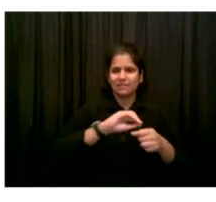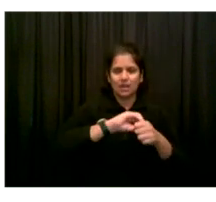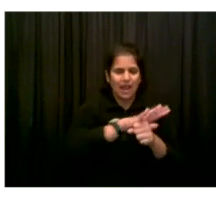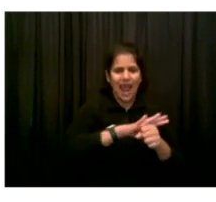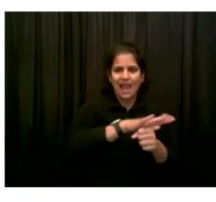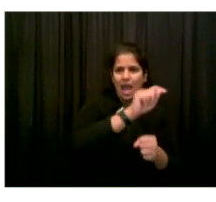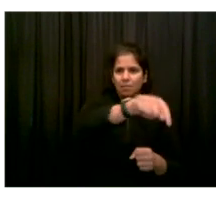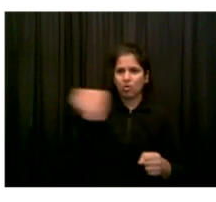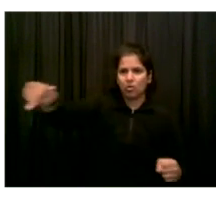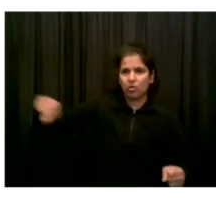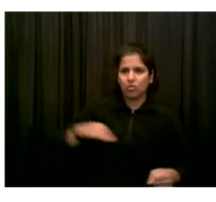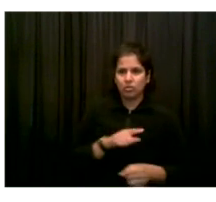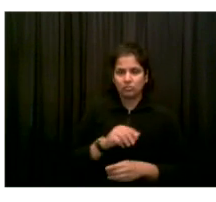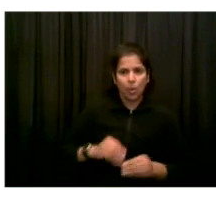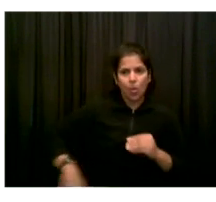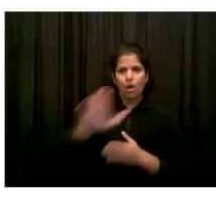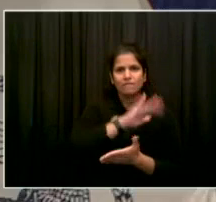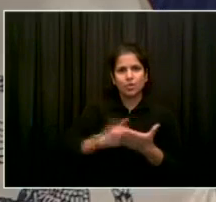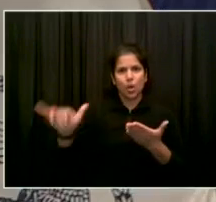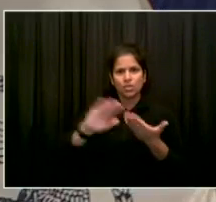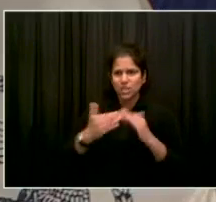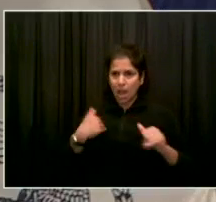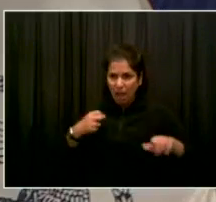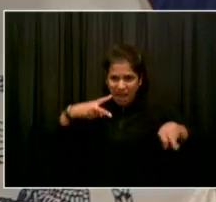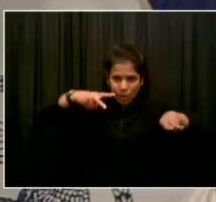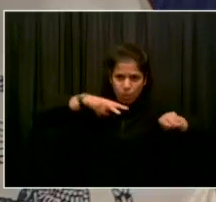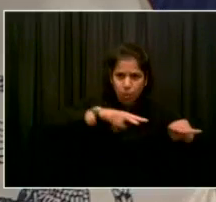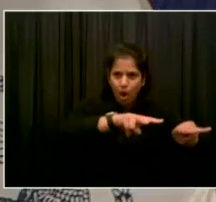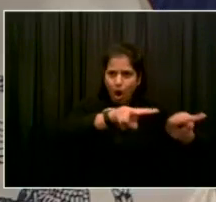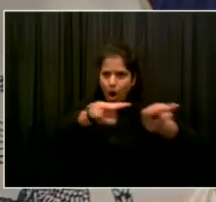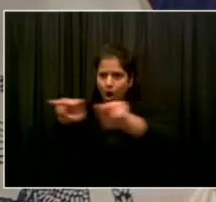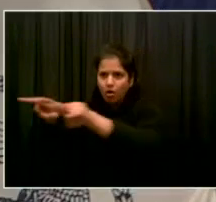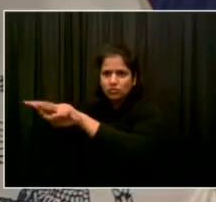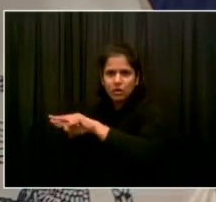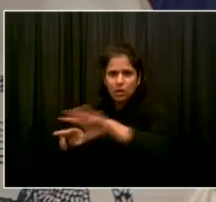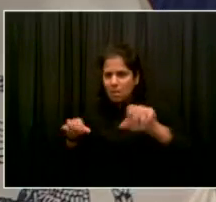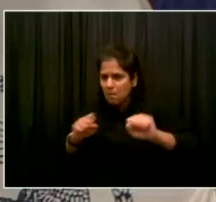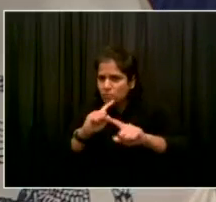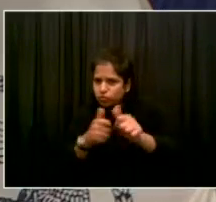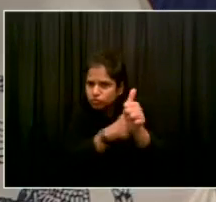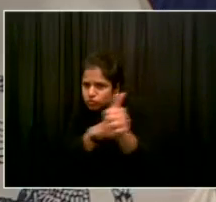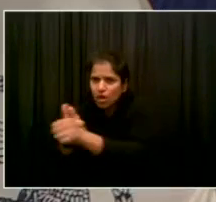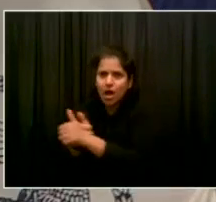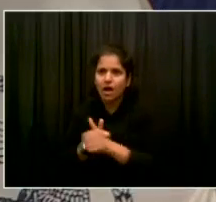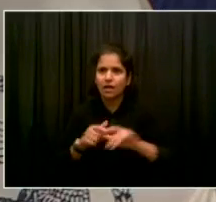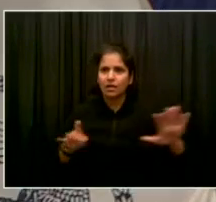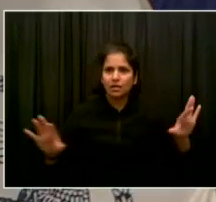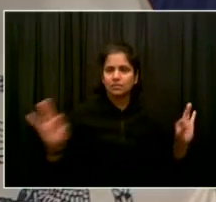to the city that really makes New York City unique. I'm pulling you back to numbers. 180,000 a day,